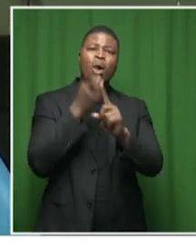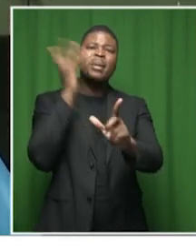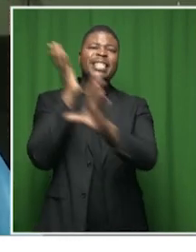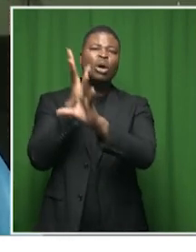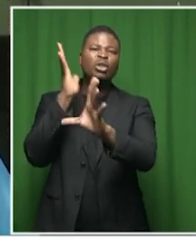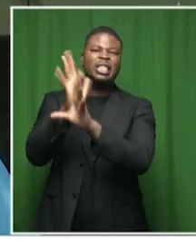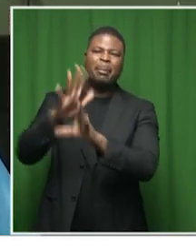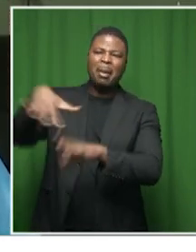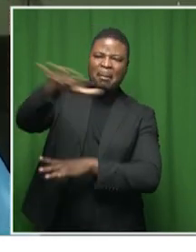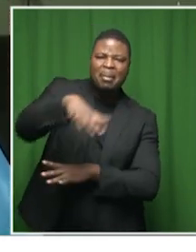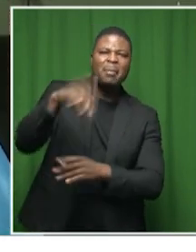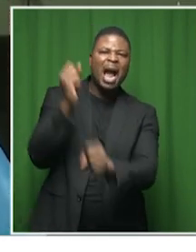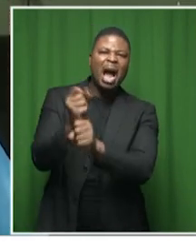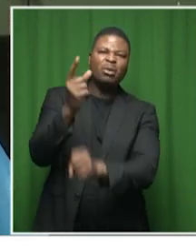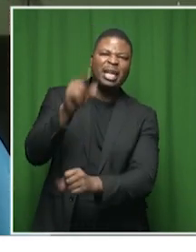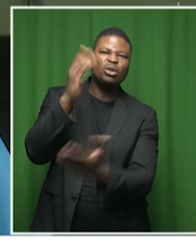Gauteng.